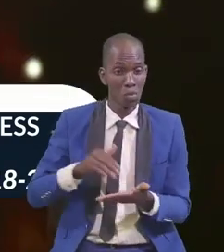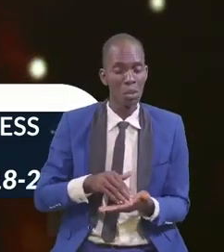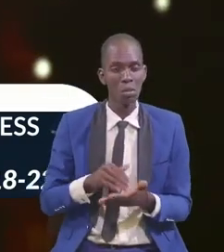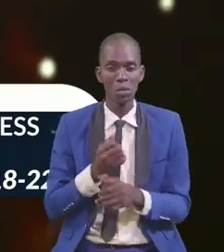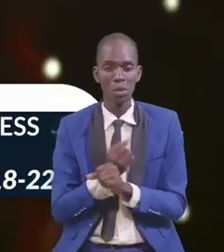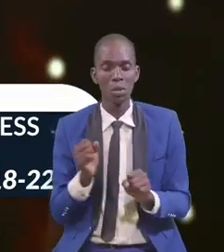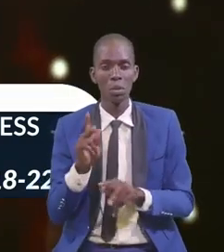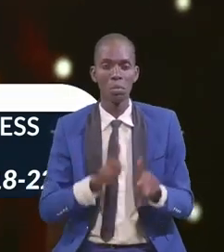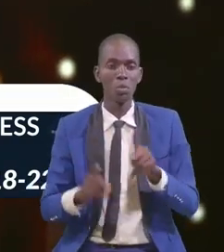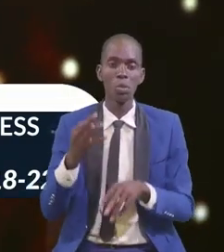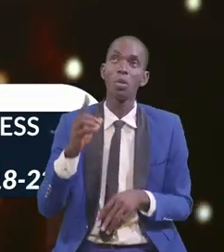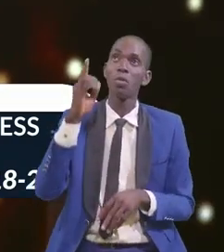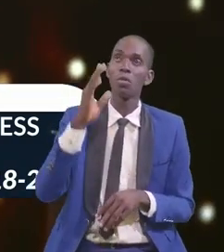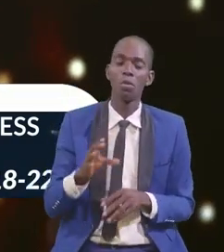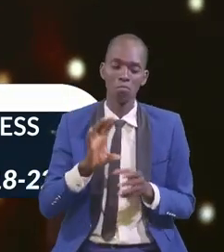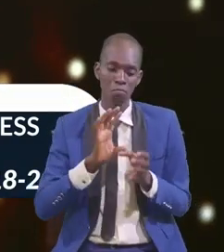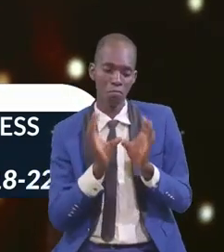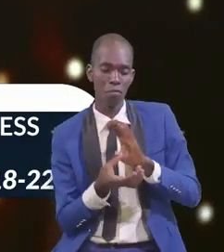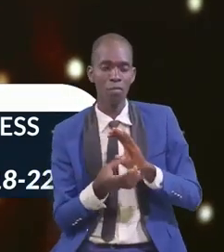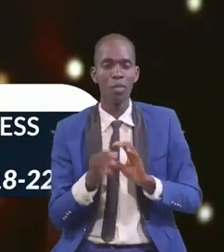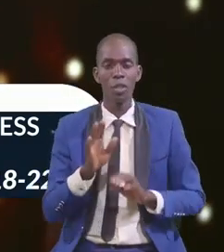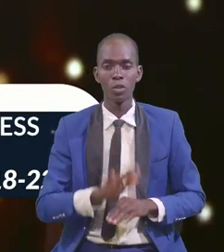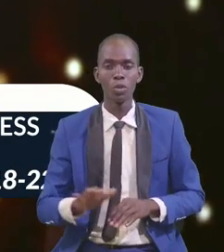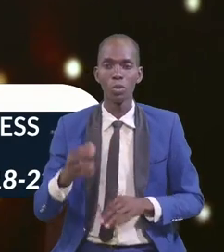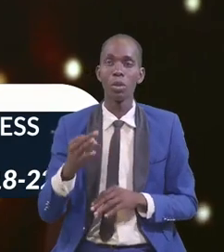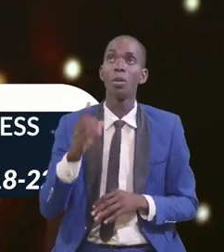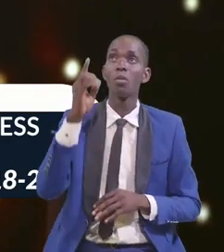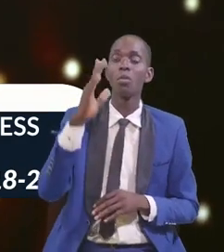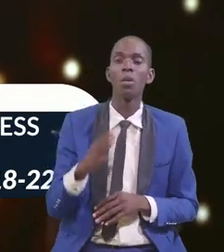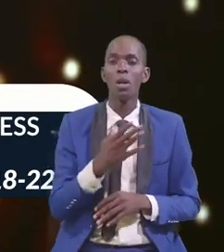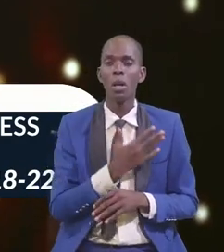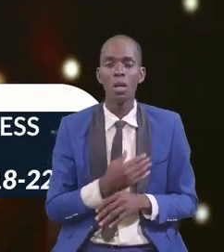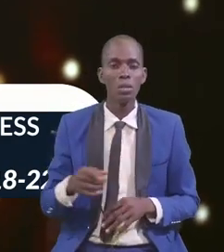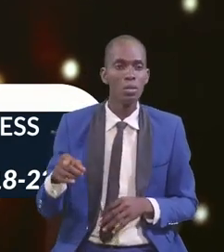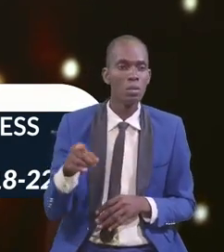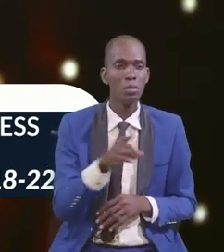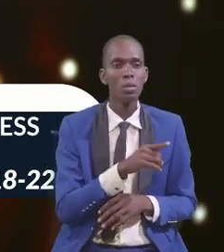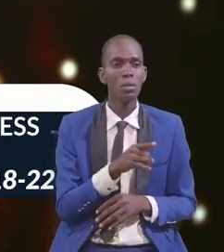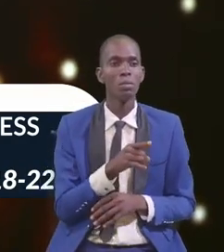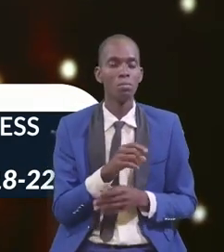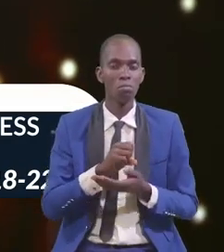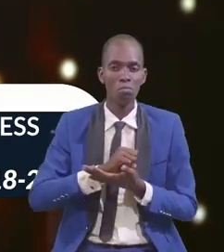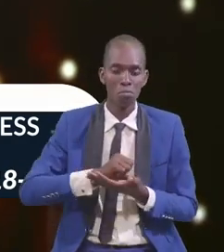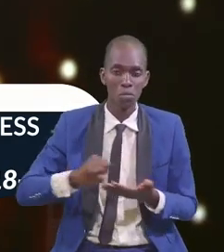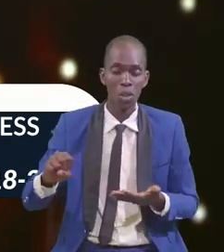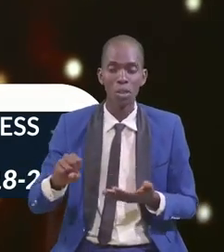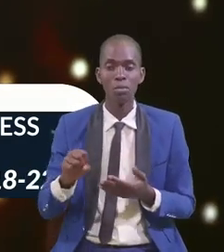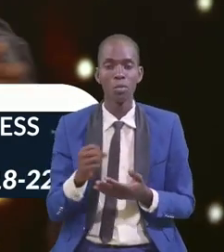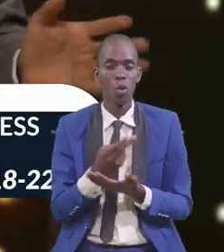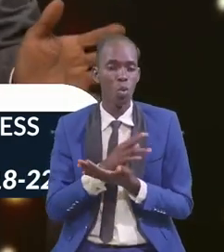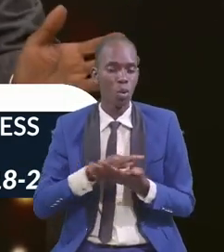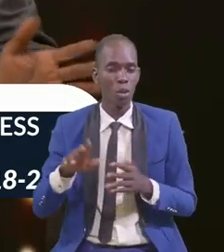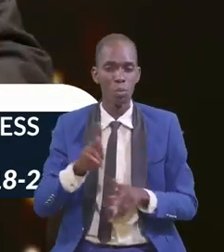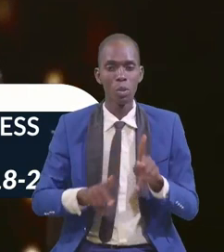God, converted children of God, and the sanctified holy children of God.